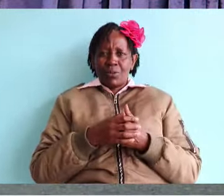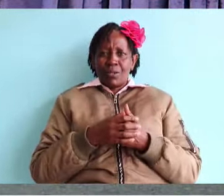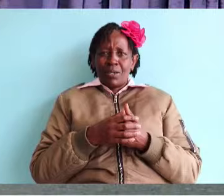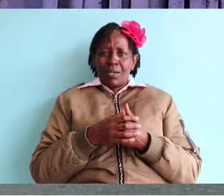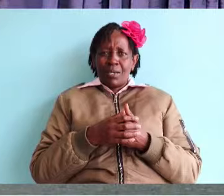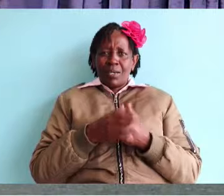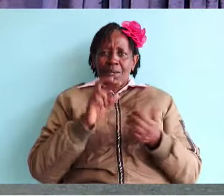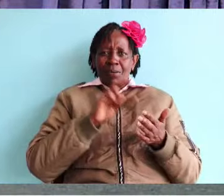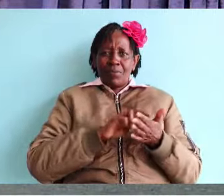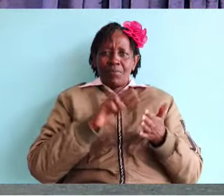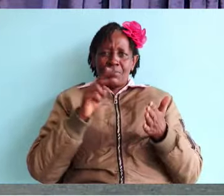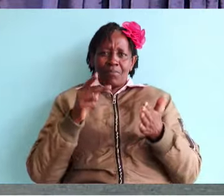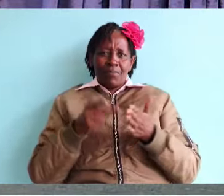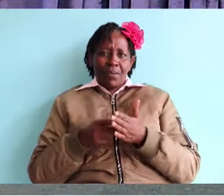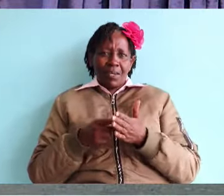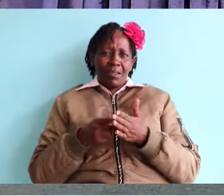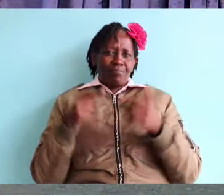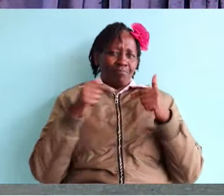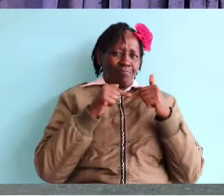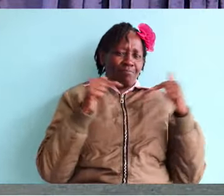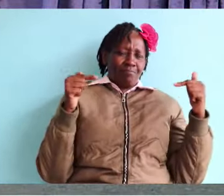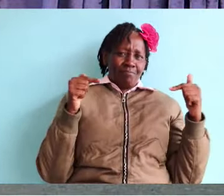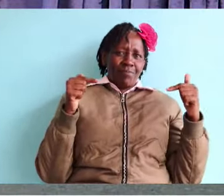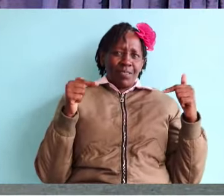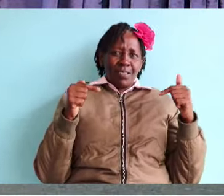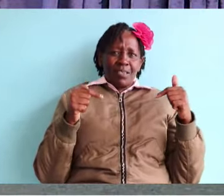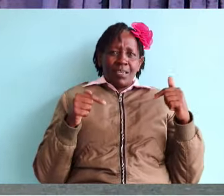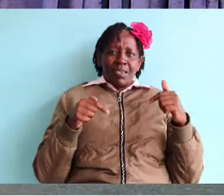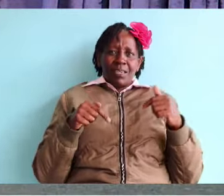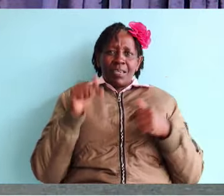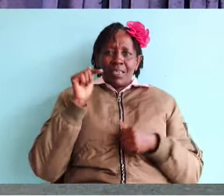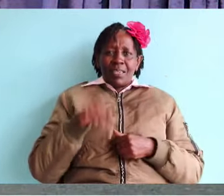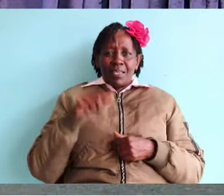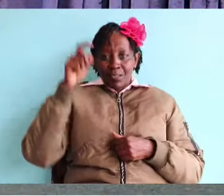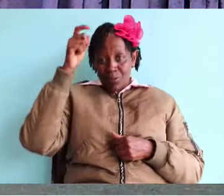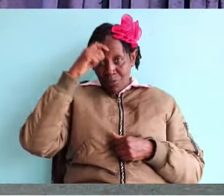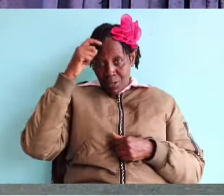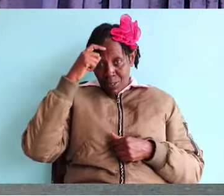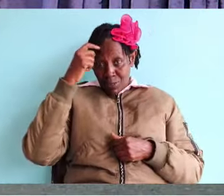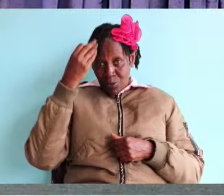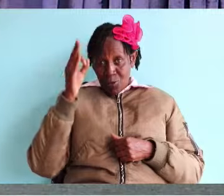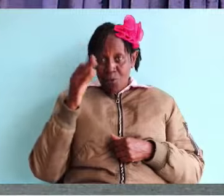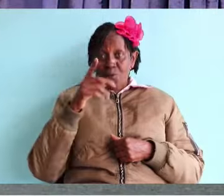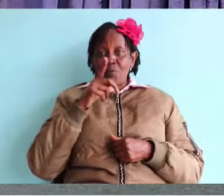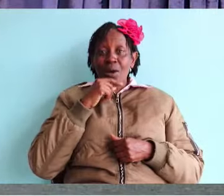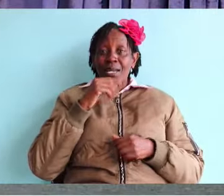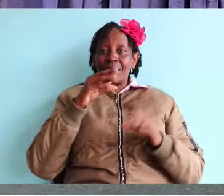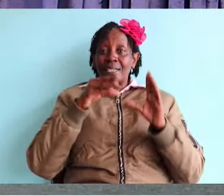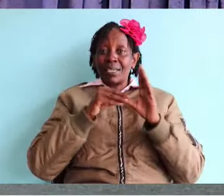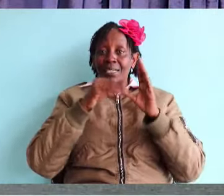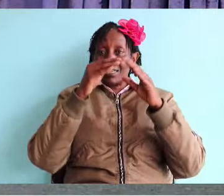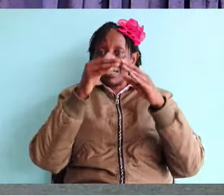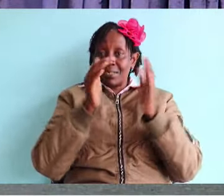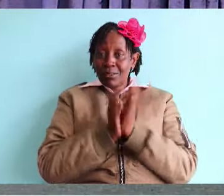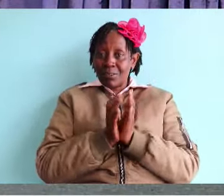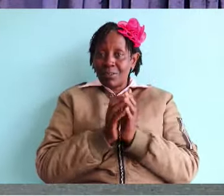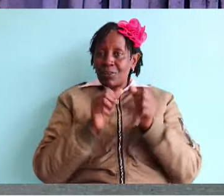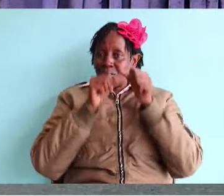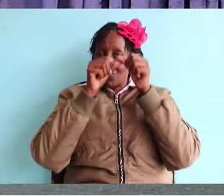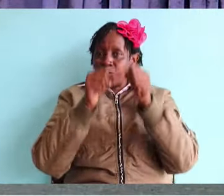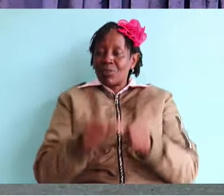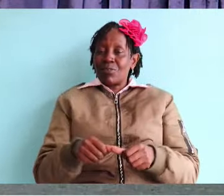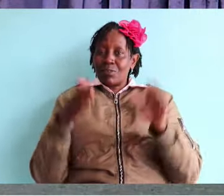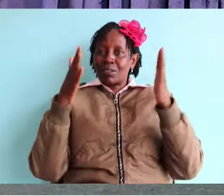against him subdued. And this was very wise of Gideon, and we can continue to celebrate Gideon's life,